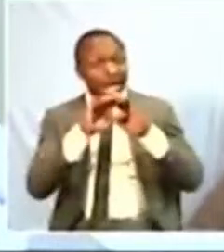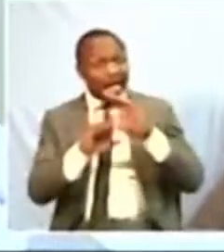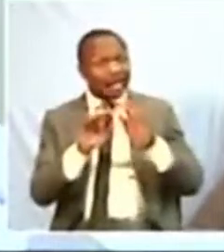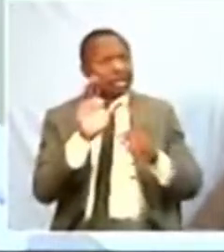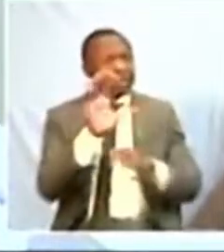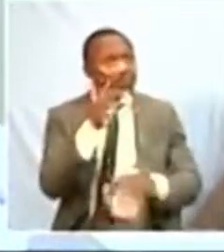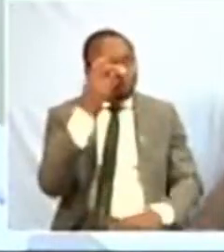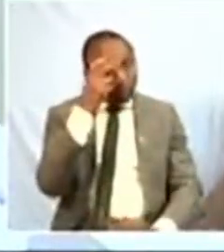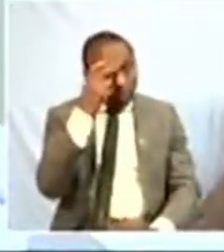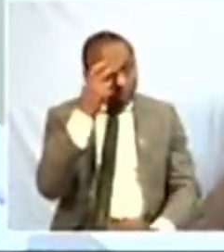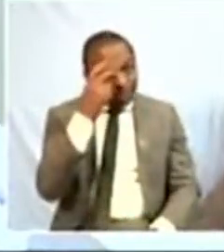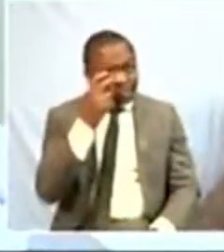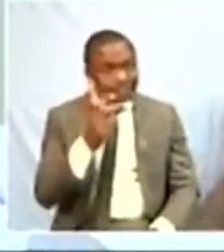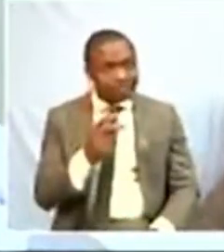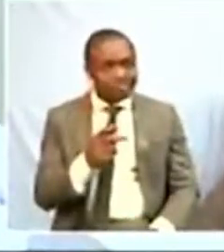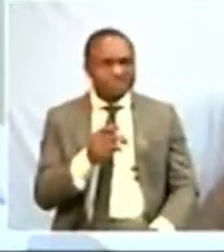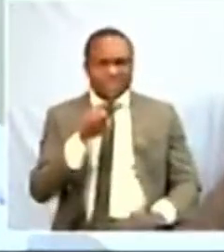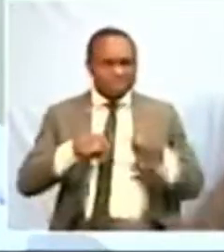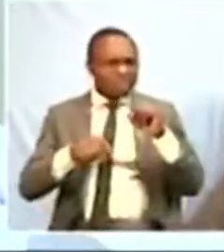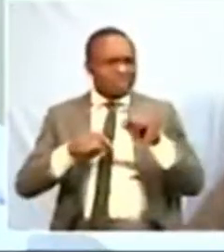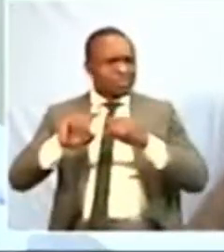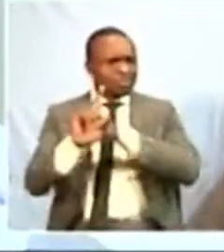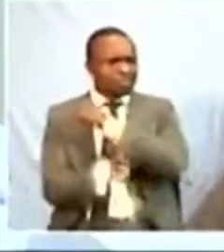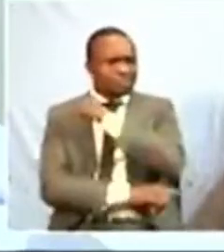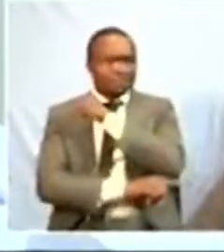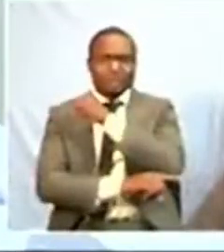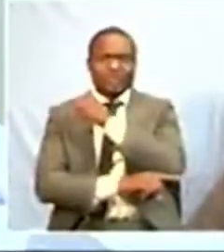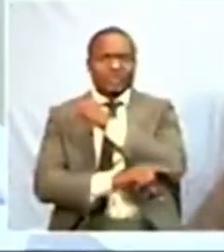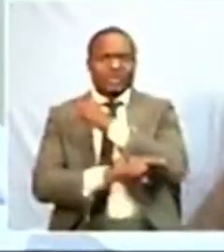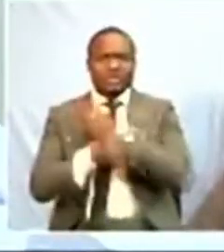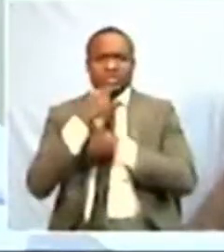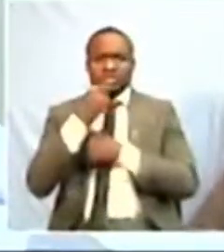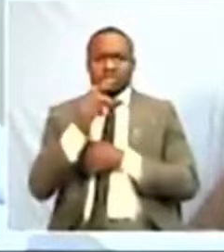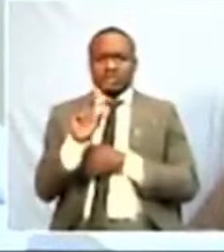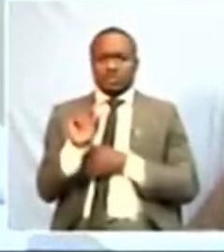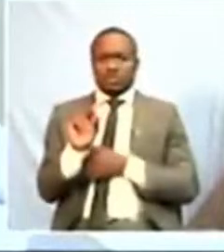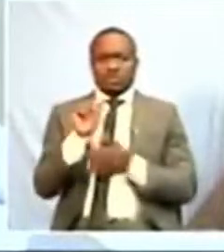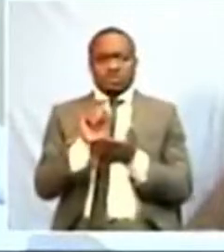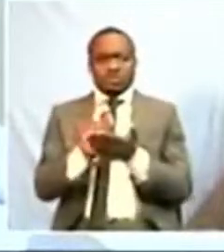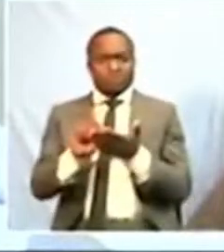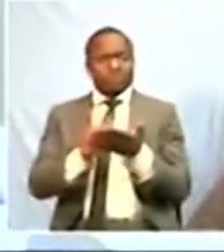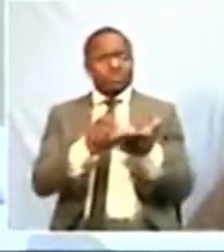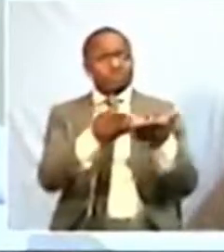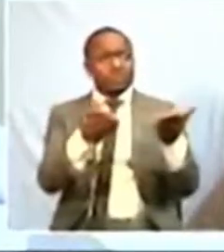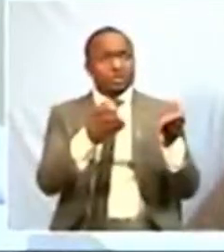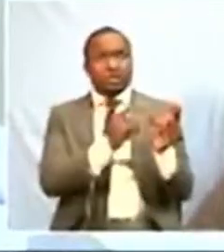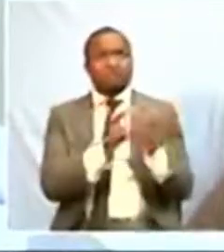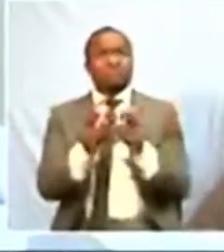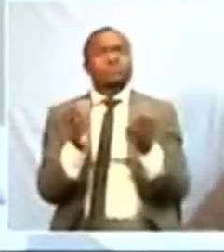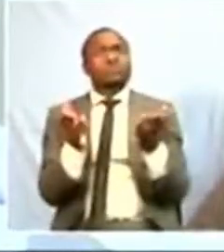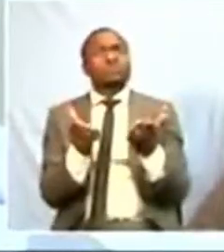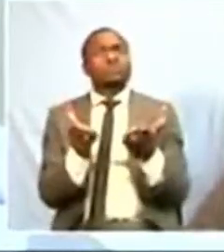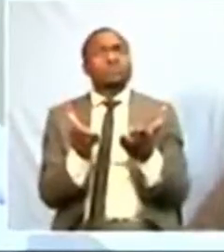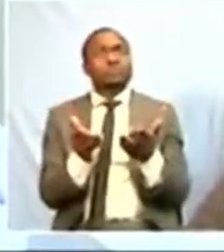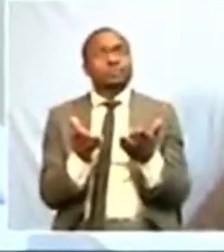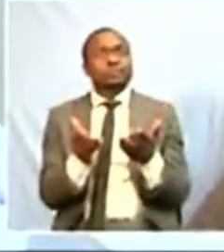charge. You cannot charge them. You can say, no, we wrote to them, they have not responded.